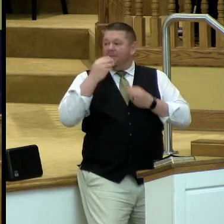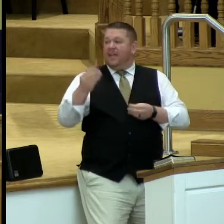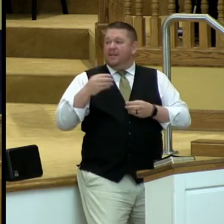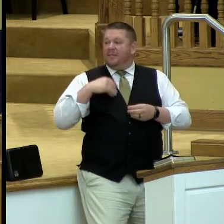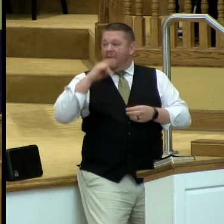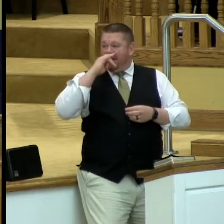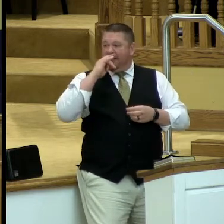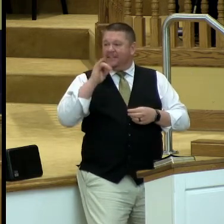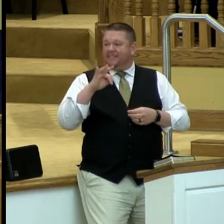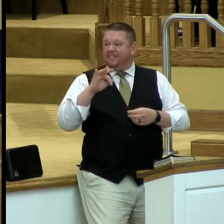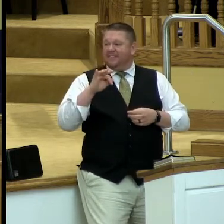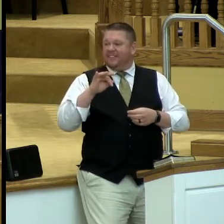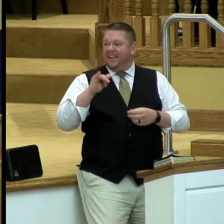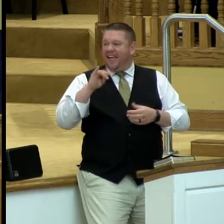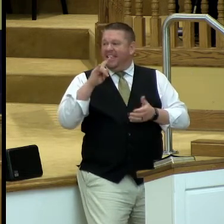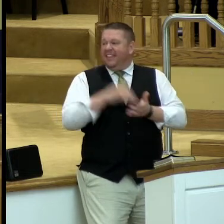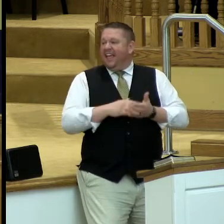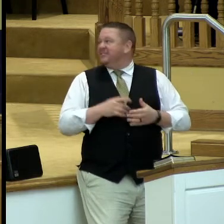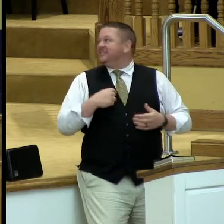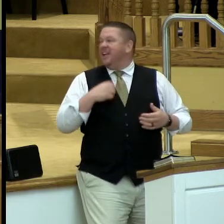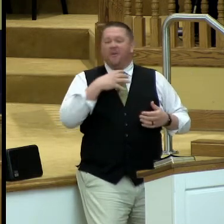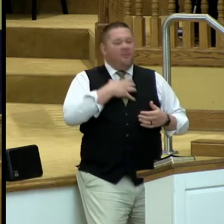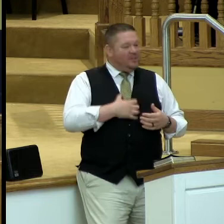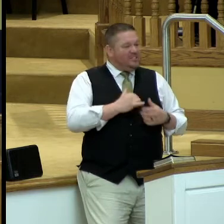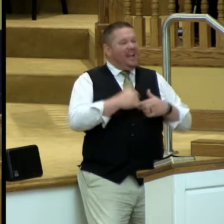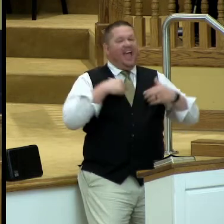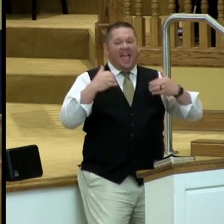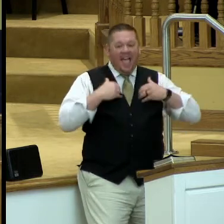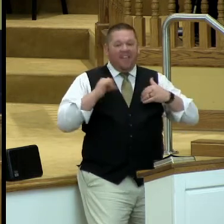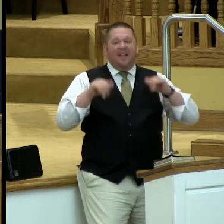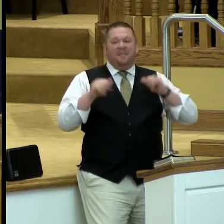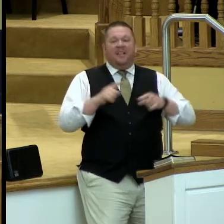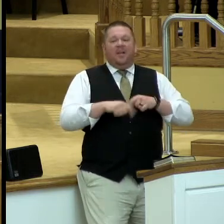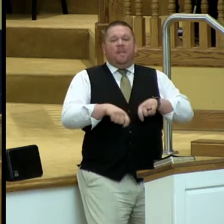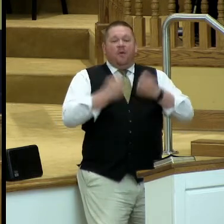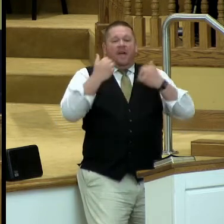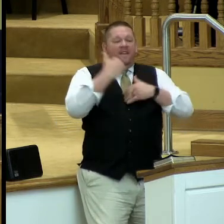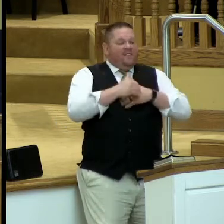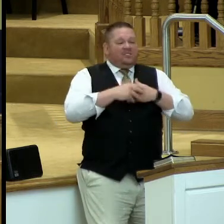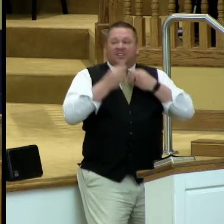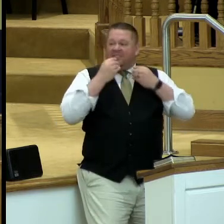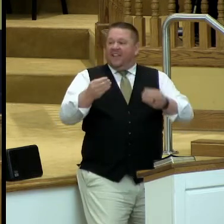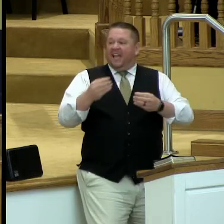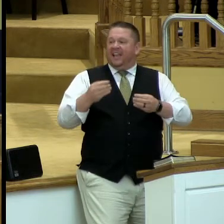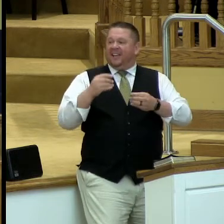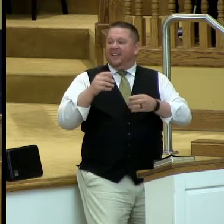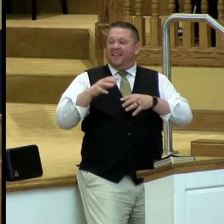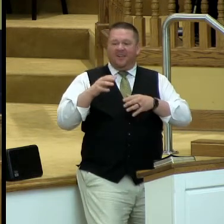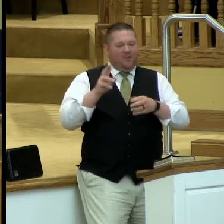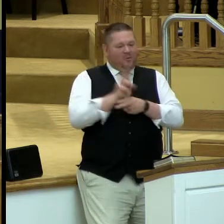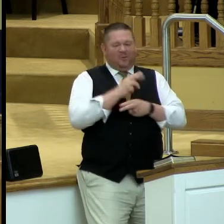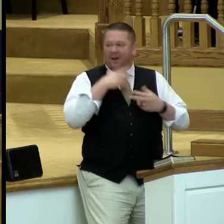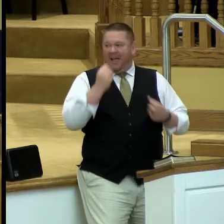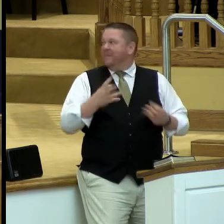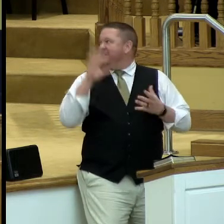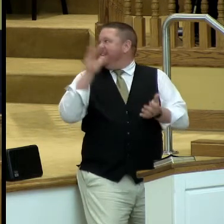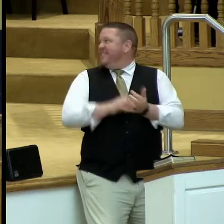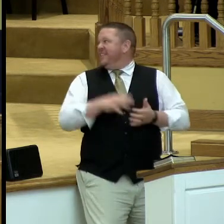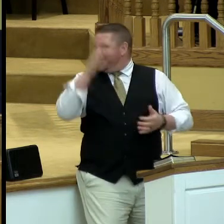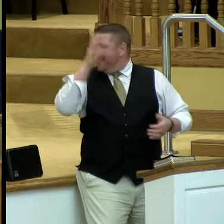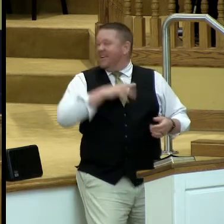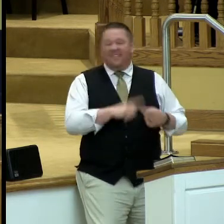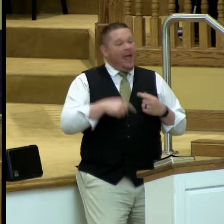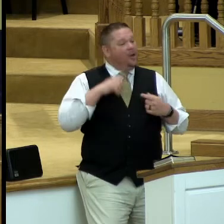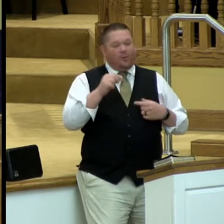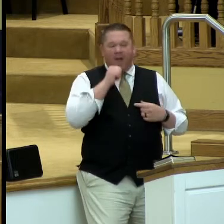of 18,000. I wish that I had that ability to break the fish into feeding, I don't know how many it was,